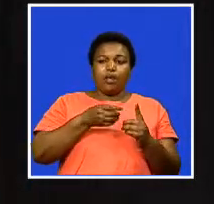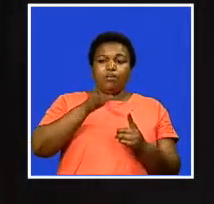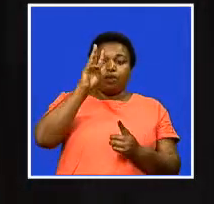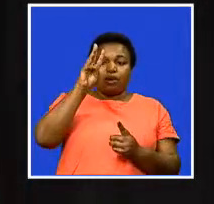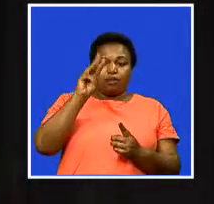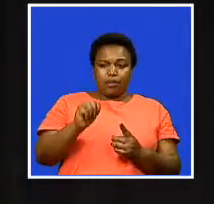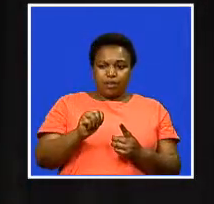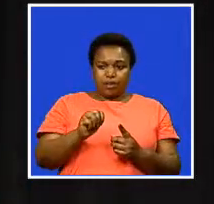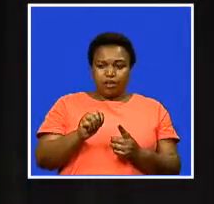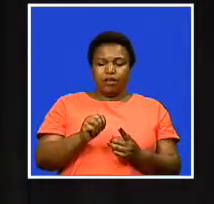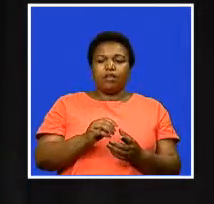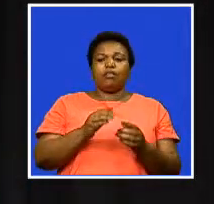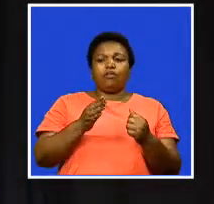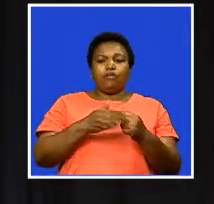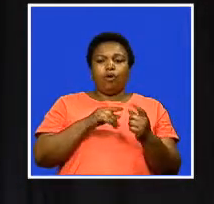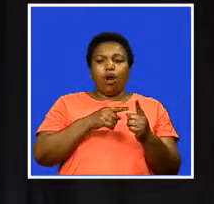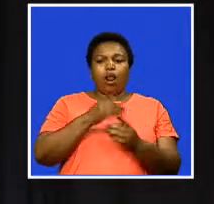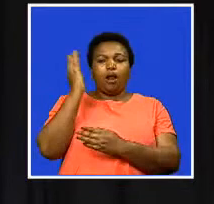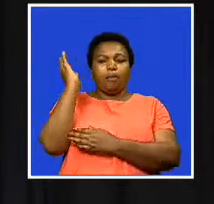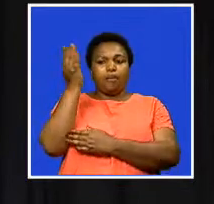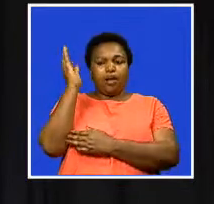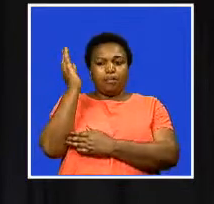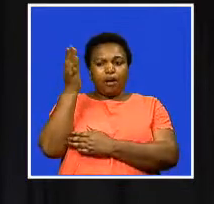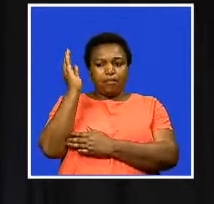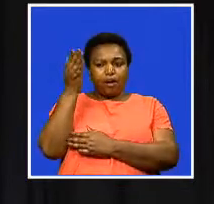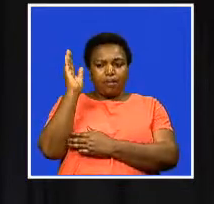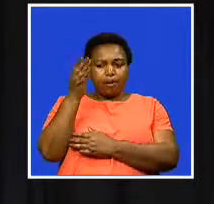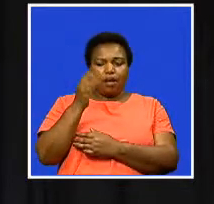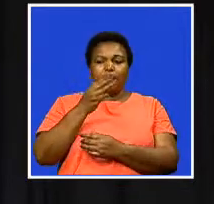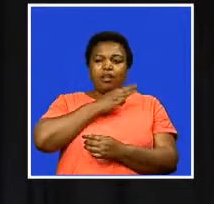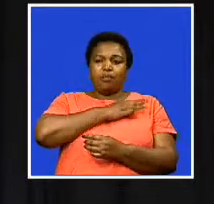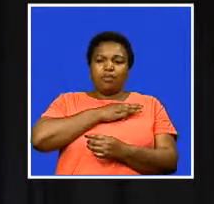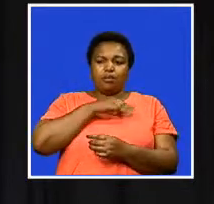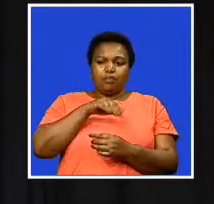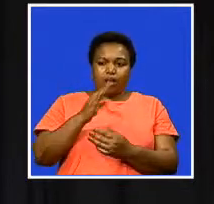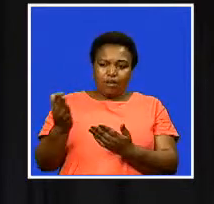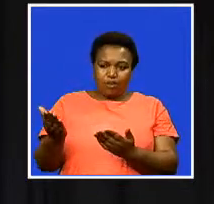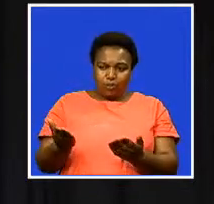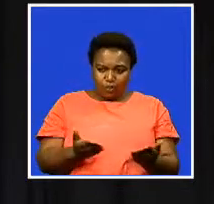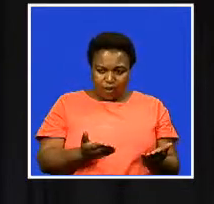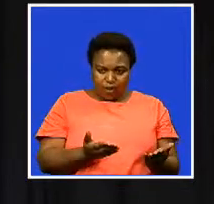now come forward and make his remarks. Ngicela simemukele ngentandla.